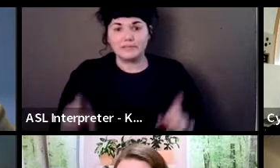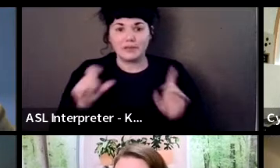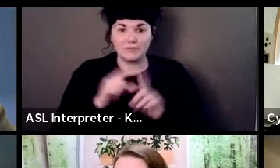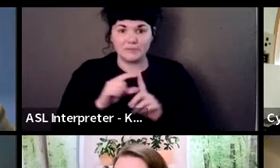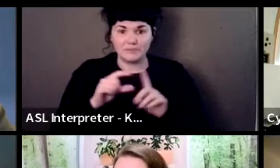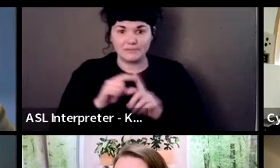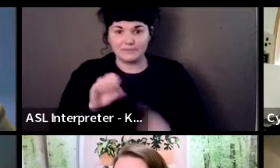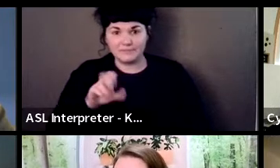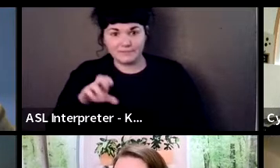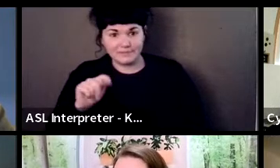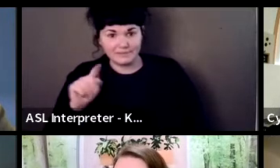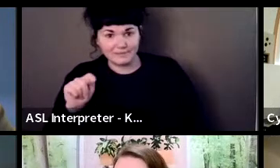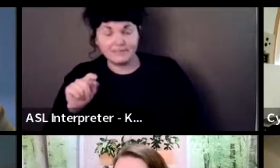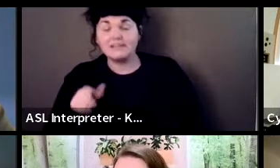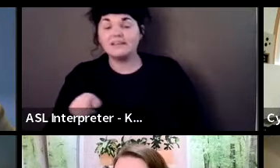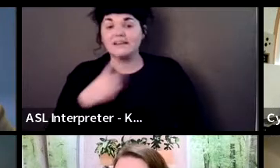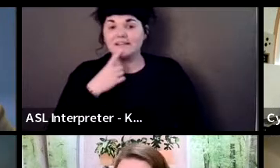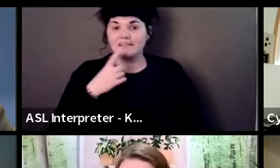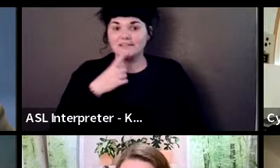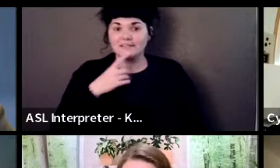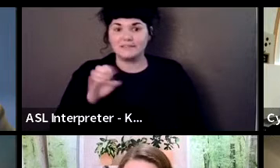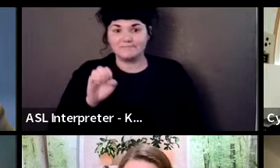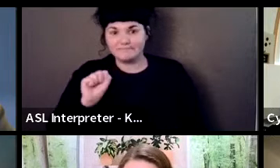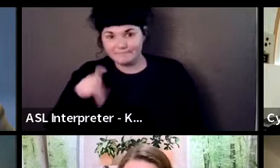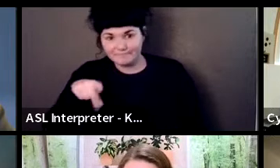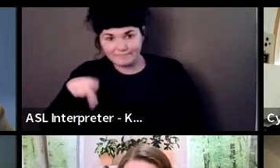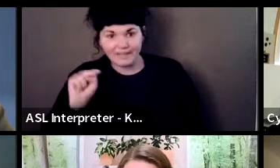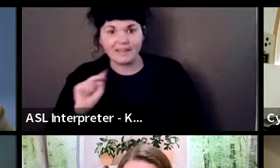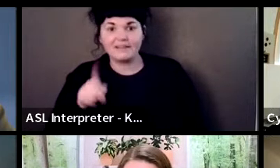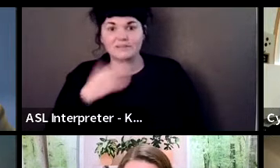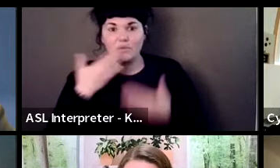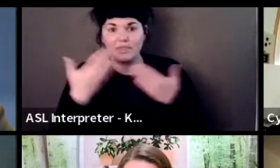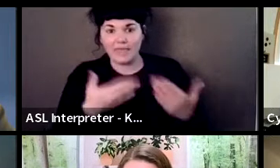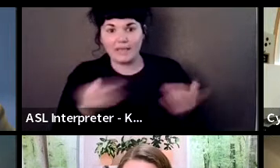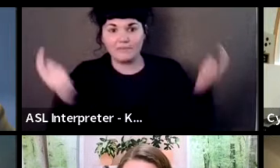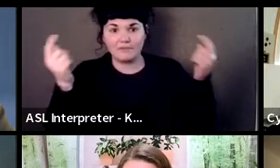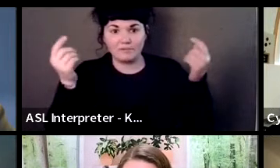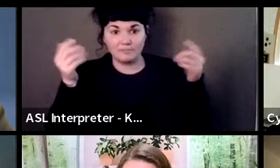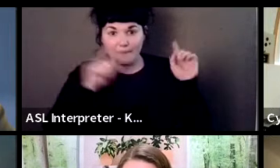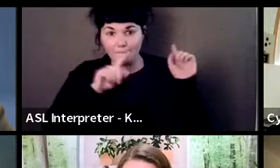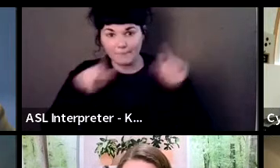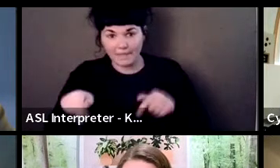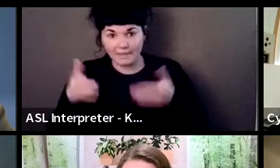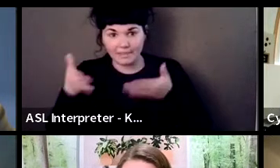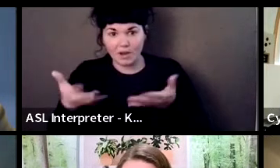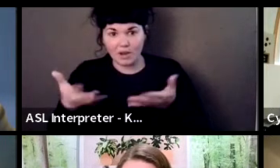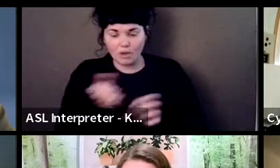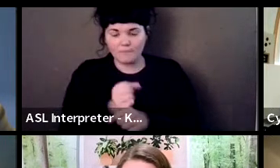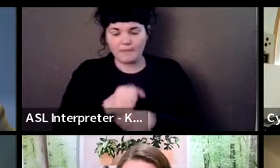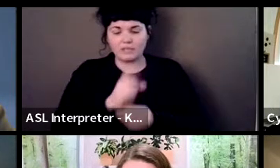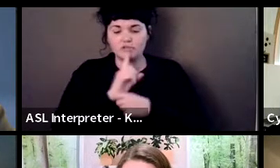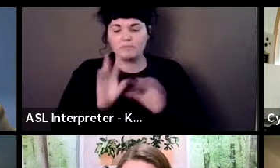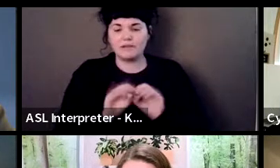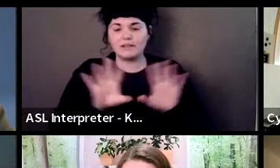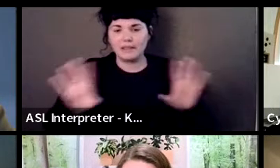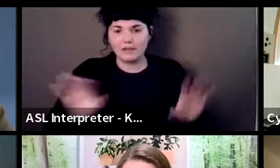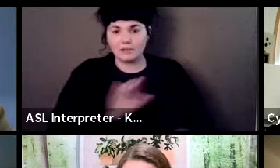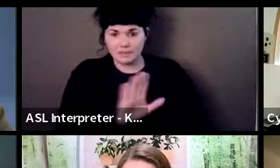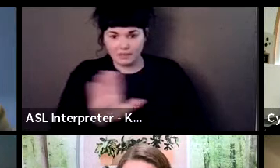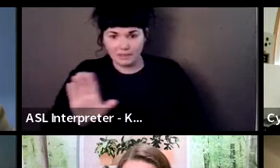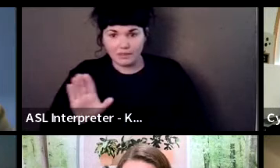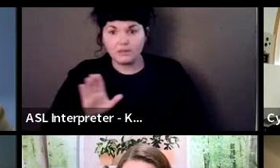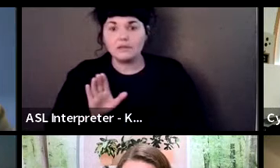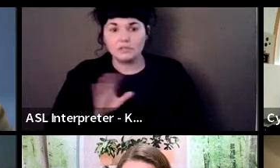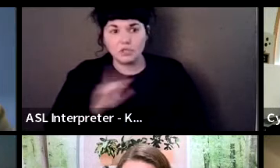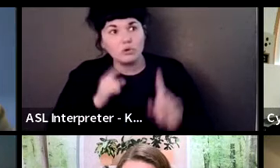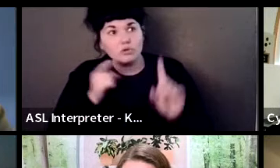and just thank him as well for being there. And just want to make sure that I'm clear as to the direction the commission